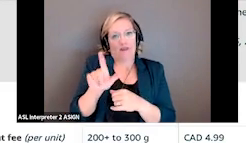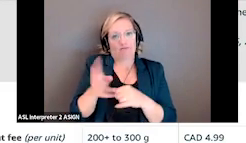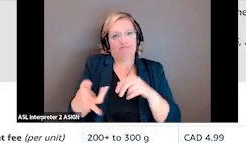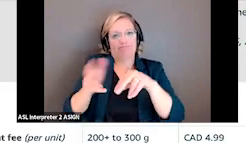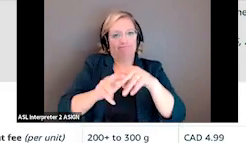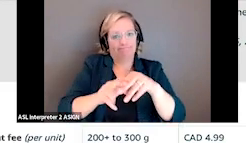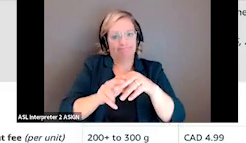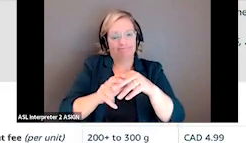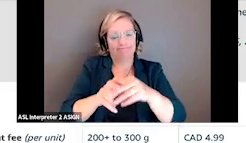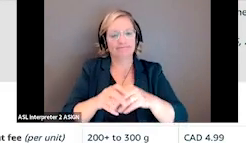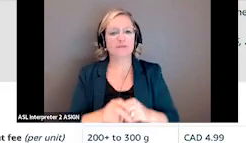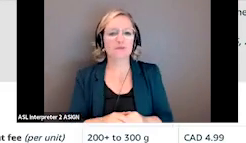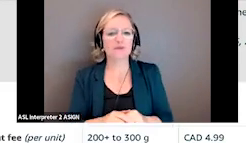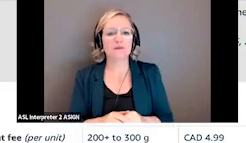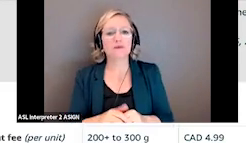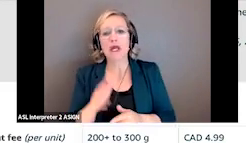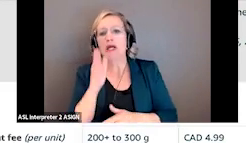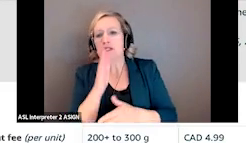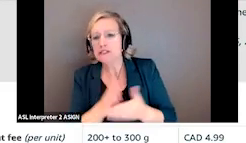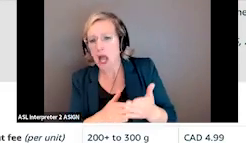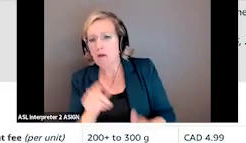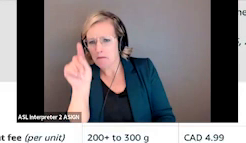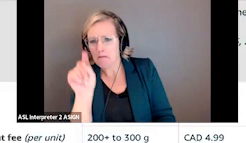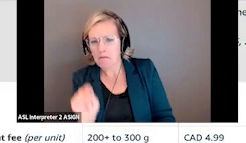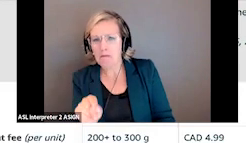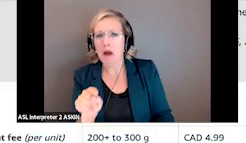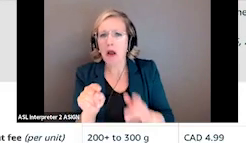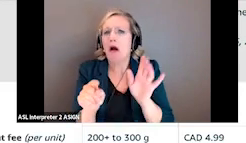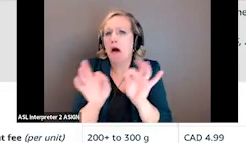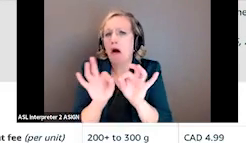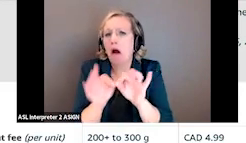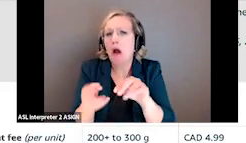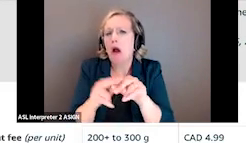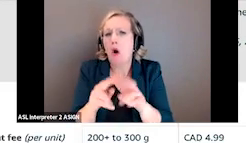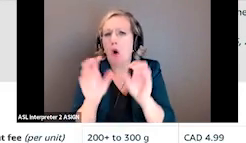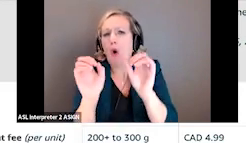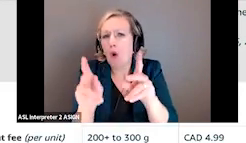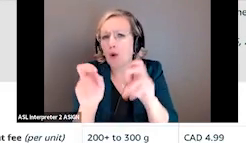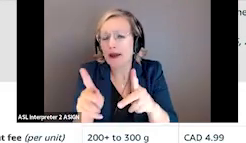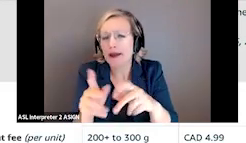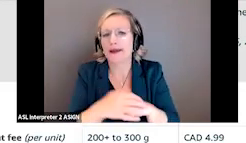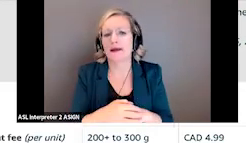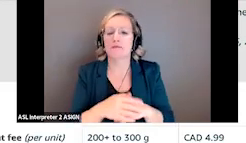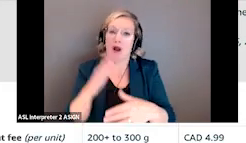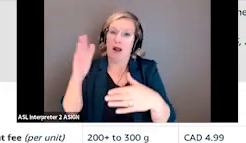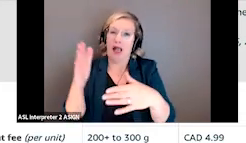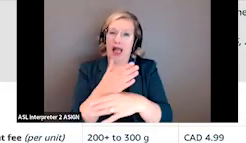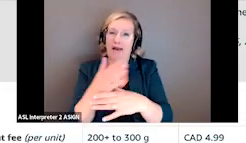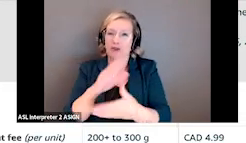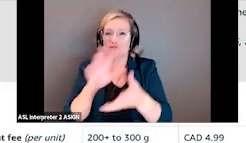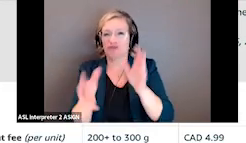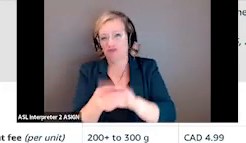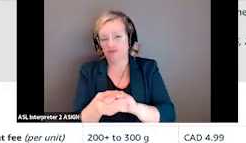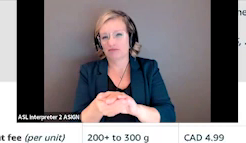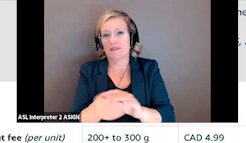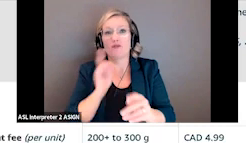end of the world. There are some categories where it's actually okay. However, on average, it's going to be roughly 20 cents